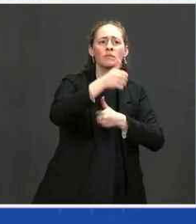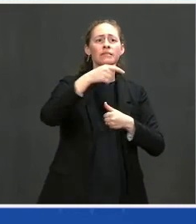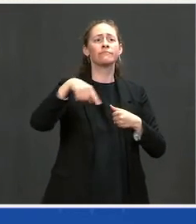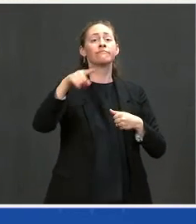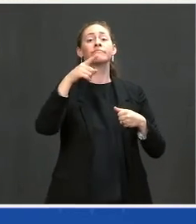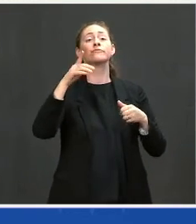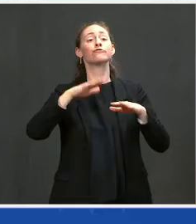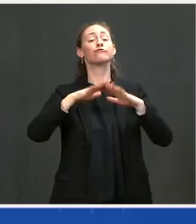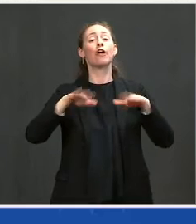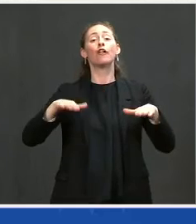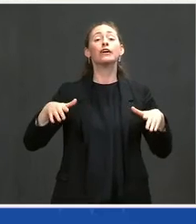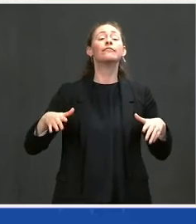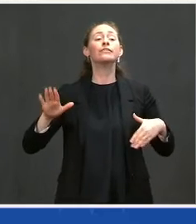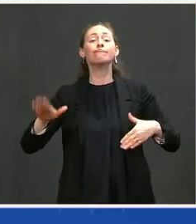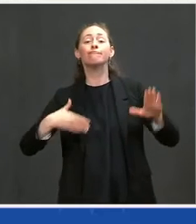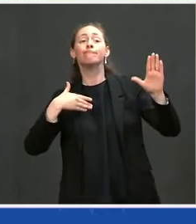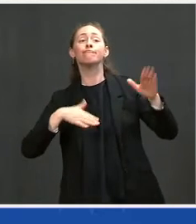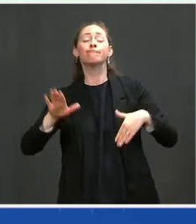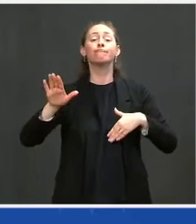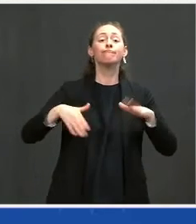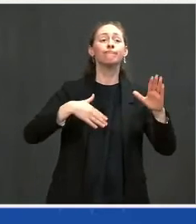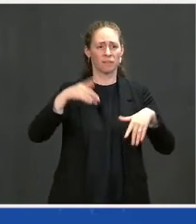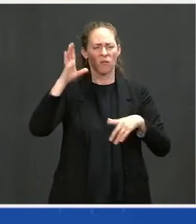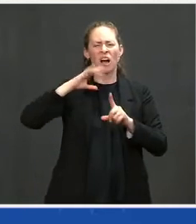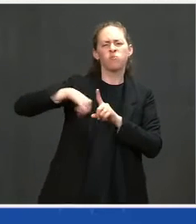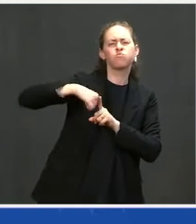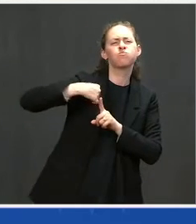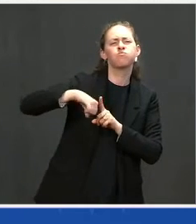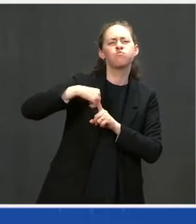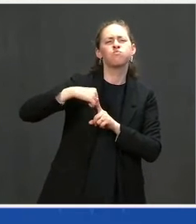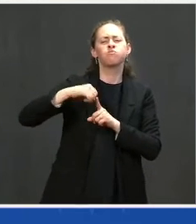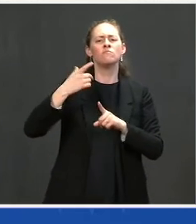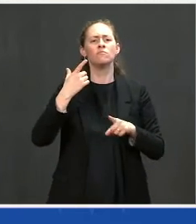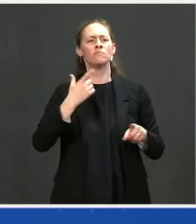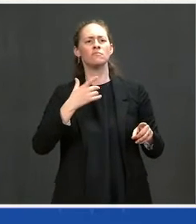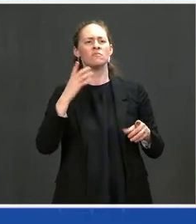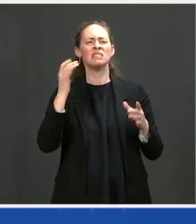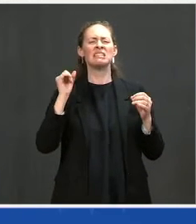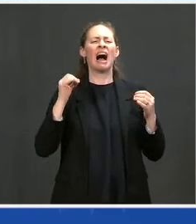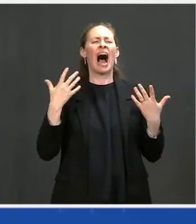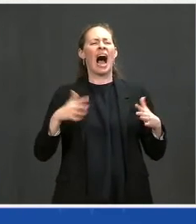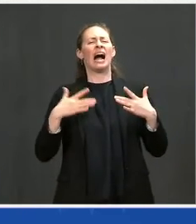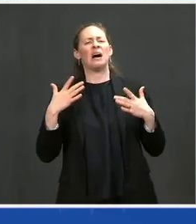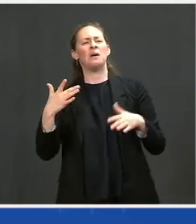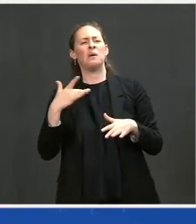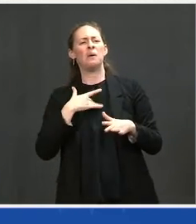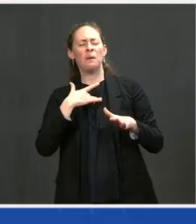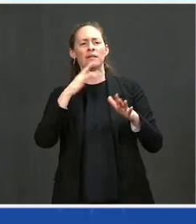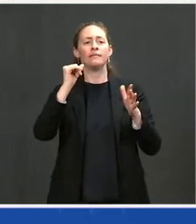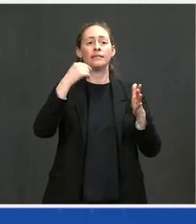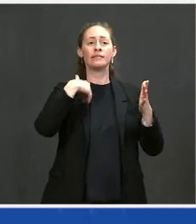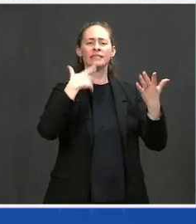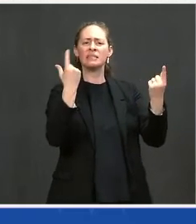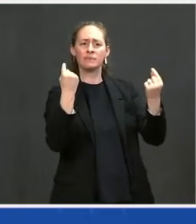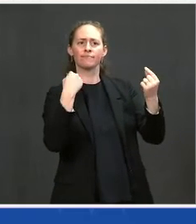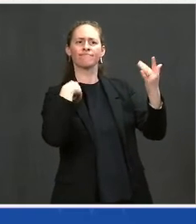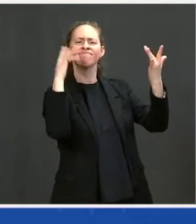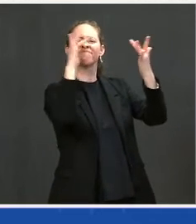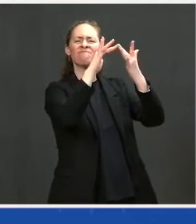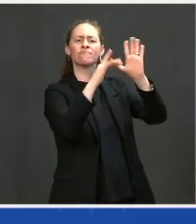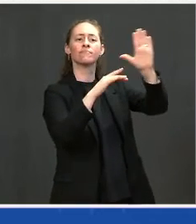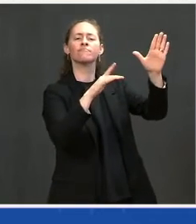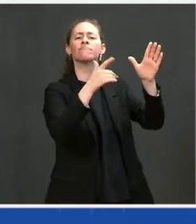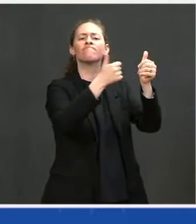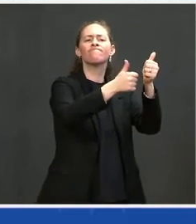violence. Well, what I was able to do is not give money to the head of state because so many are corrupt, but I was